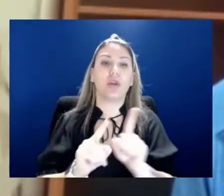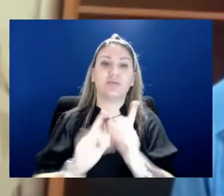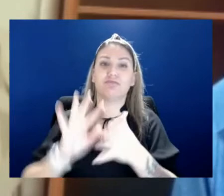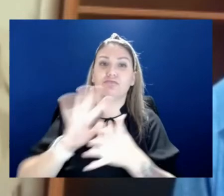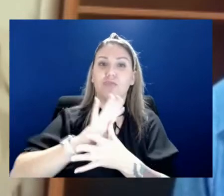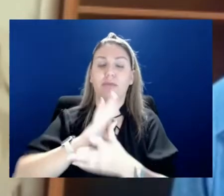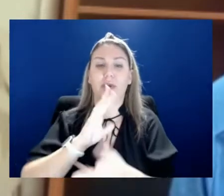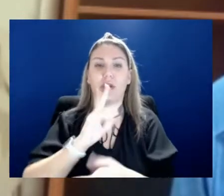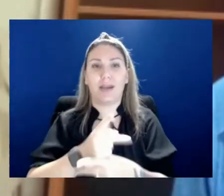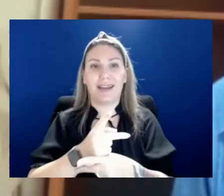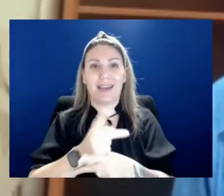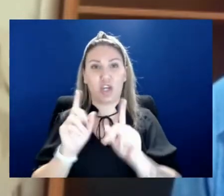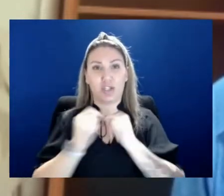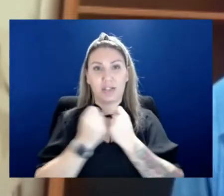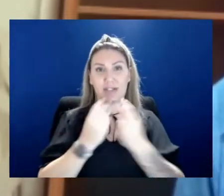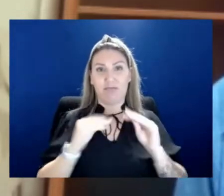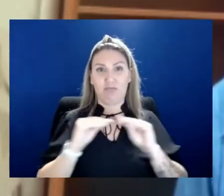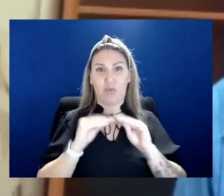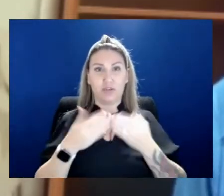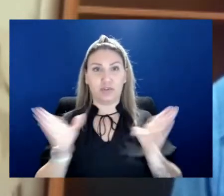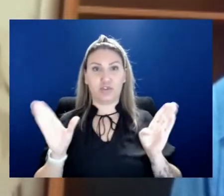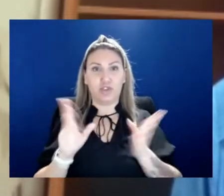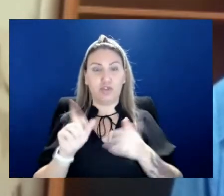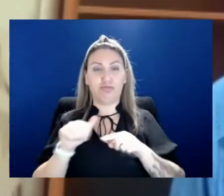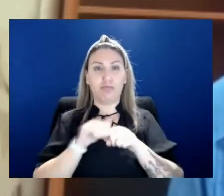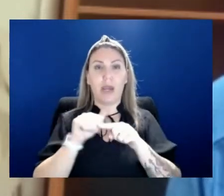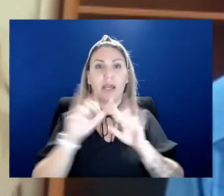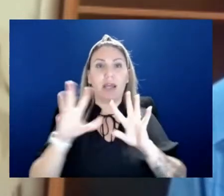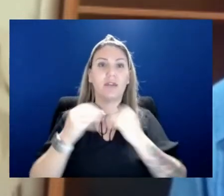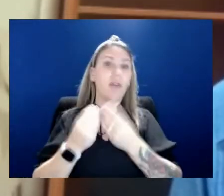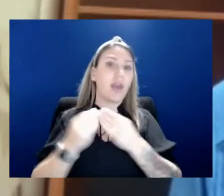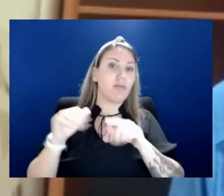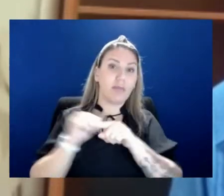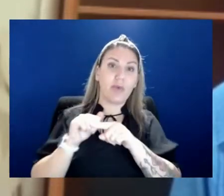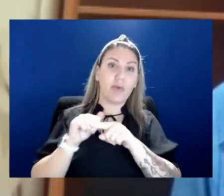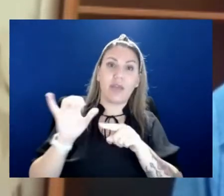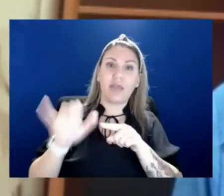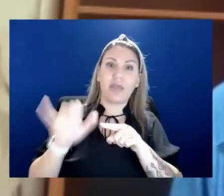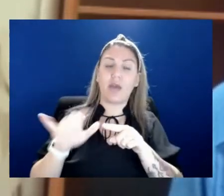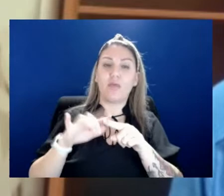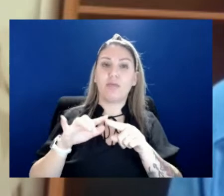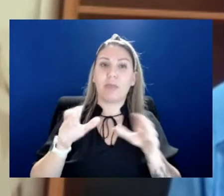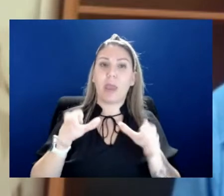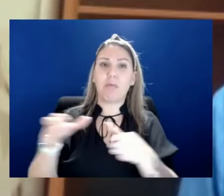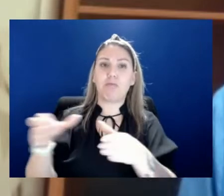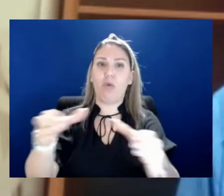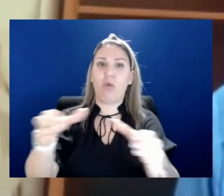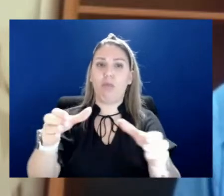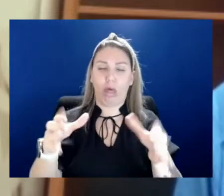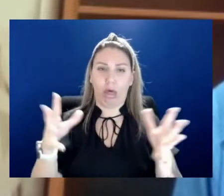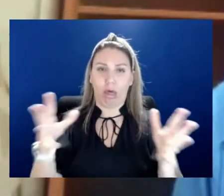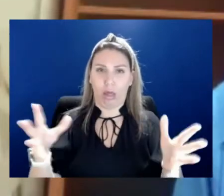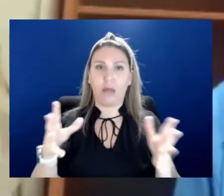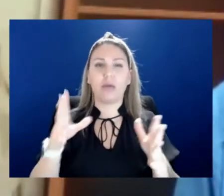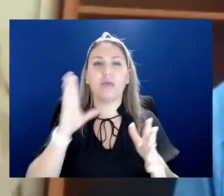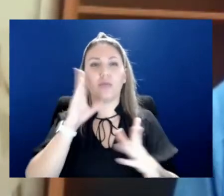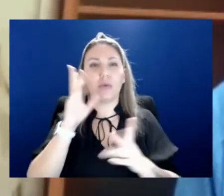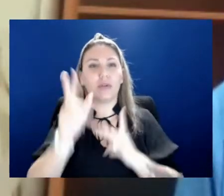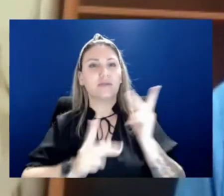would be more general practice or family practice. This will be a mobile team that will be visiting various villages that